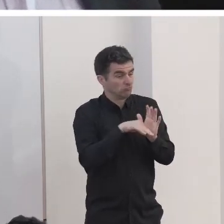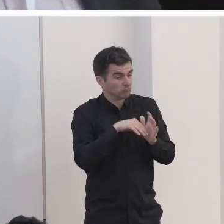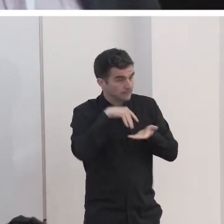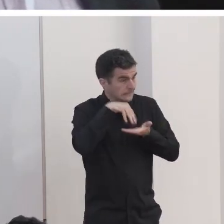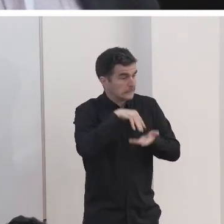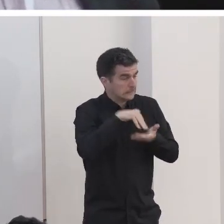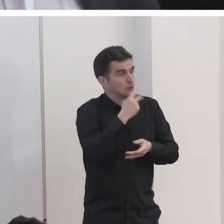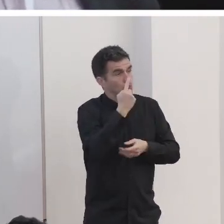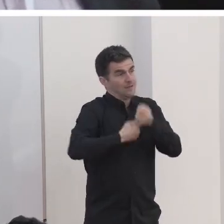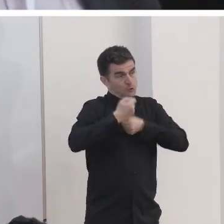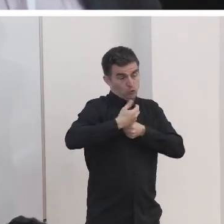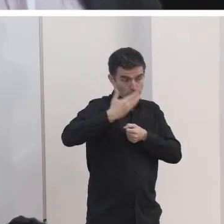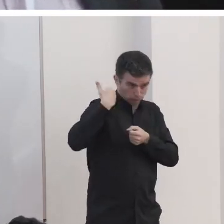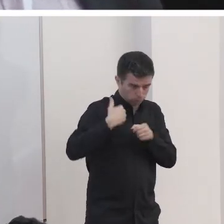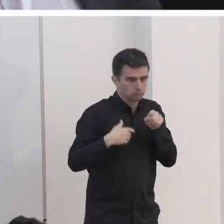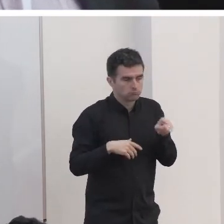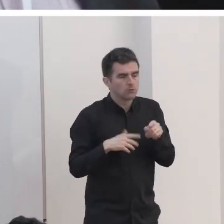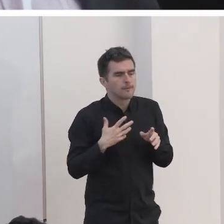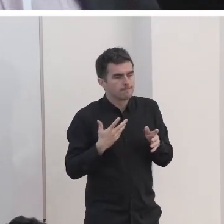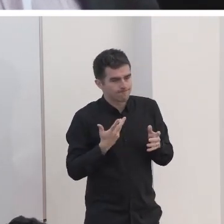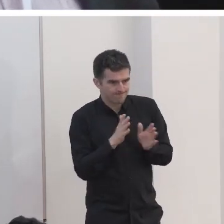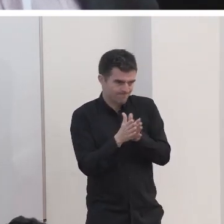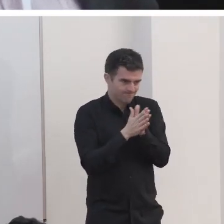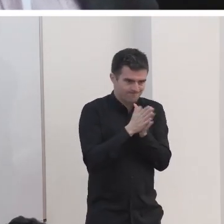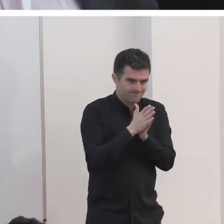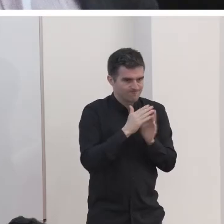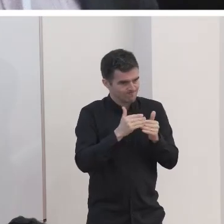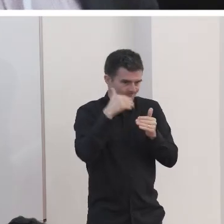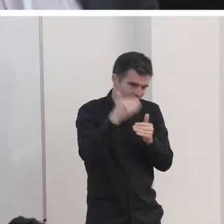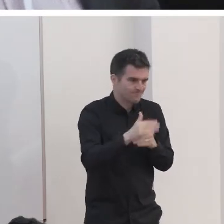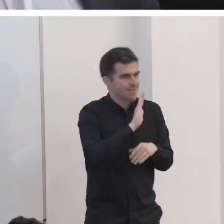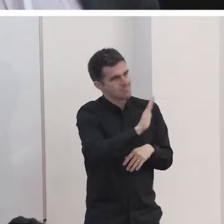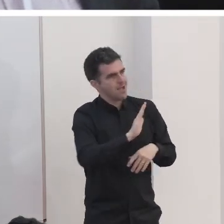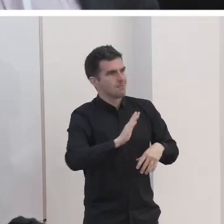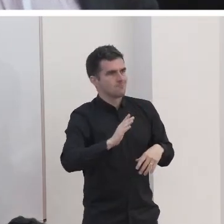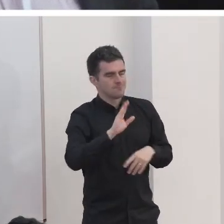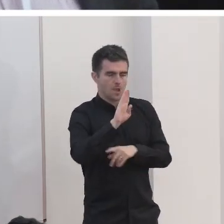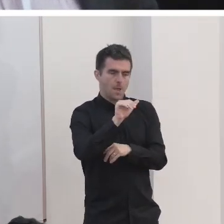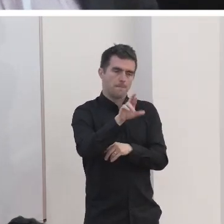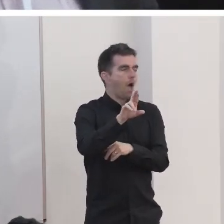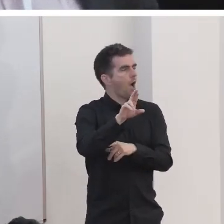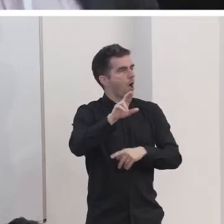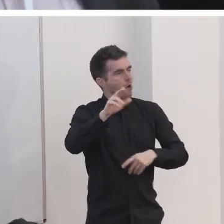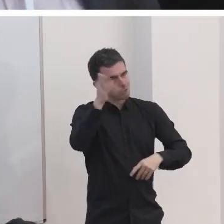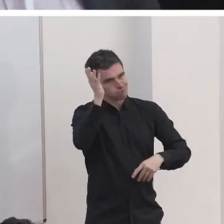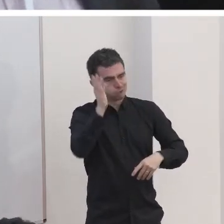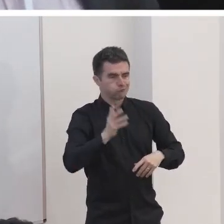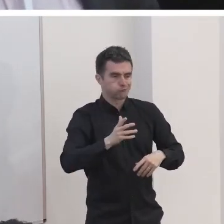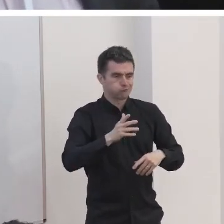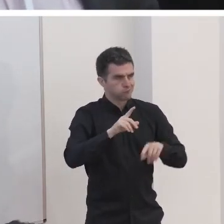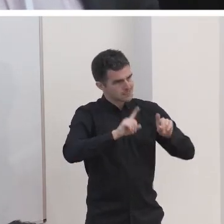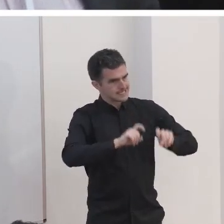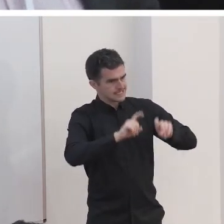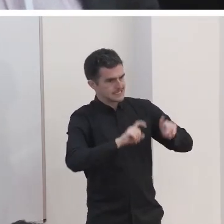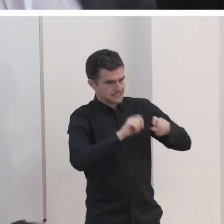the free tertiary educations at university. Government spent lots of money on them based on the scholarship given to